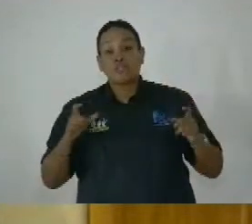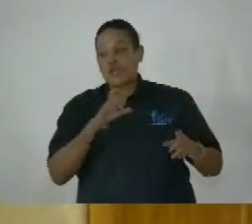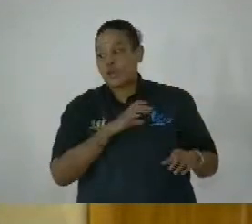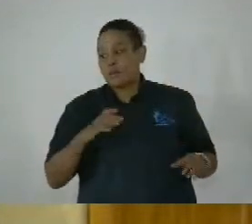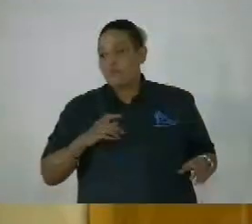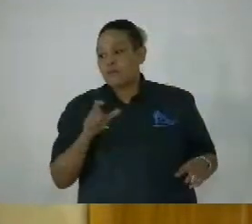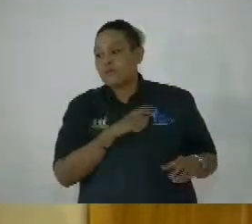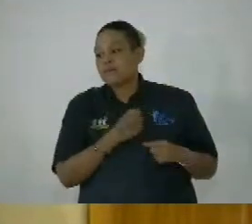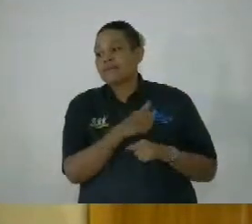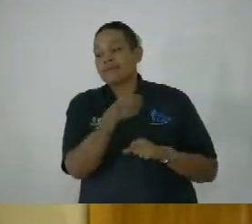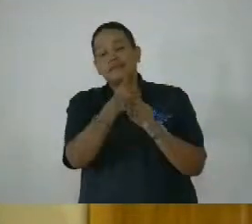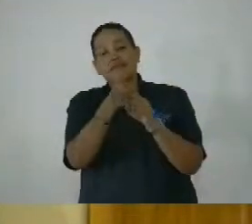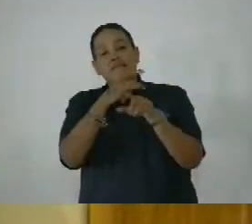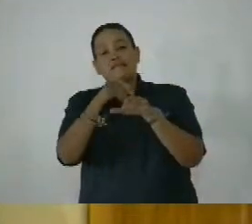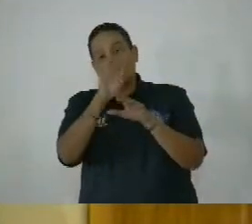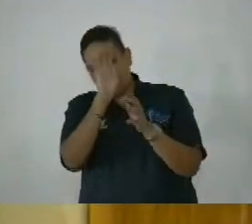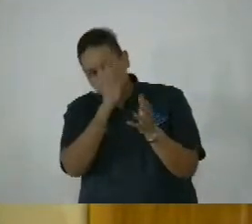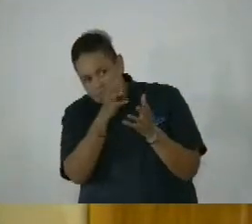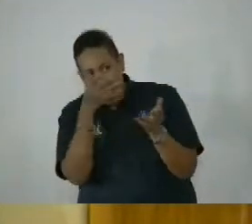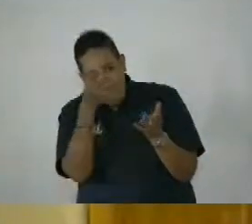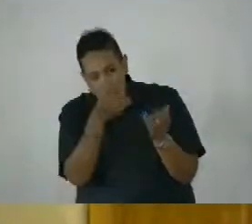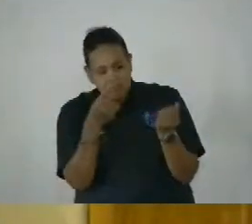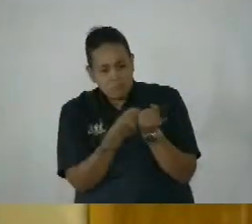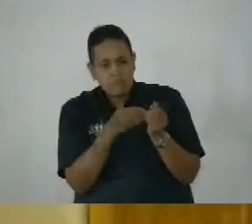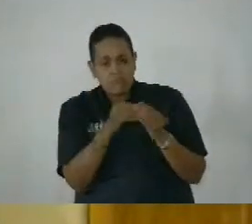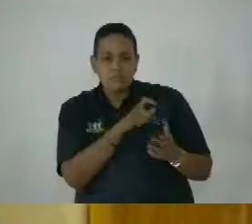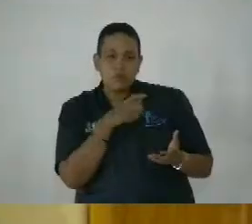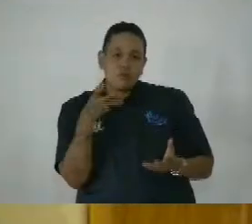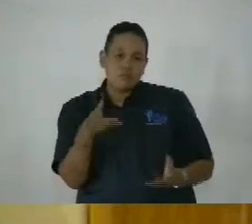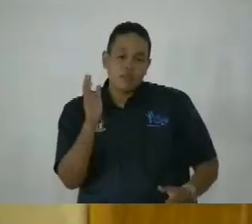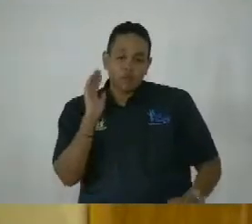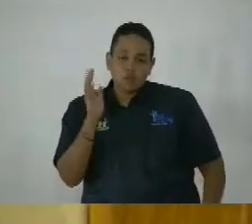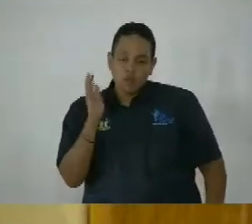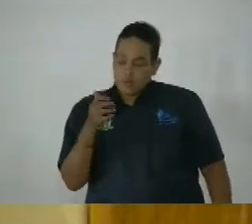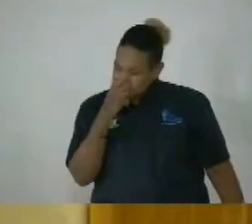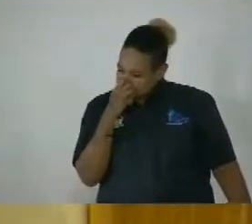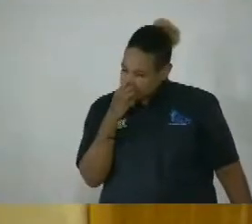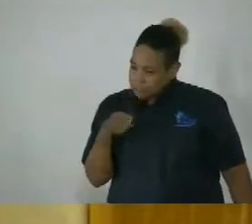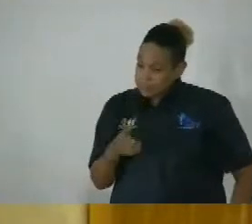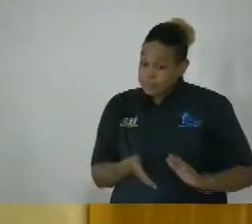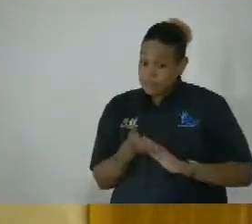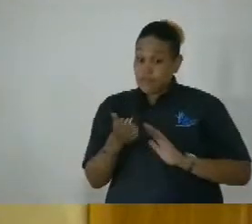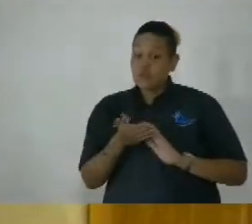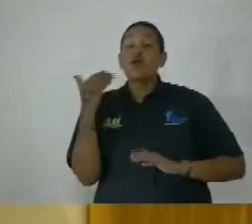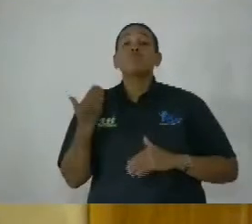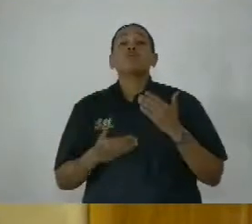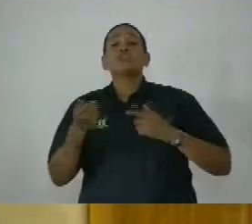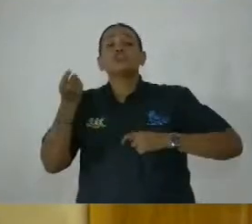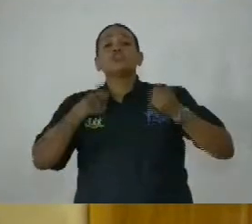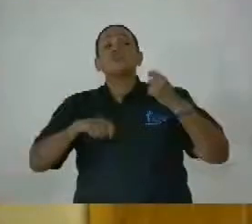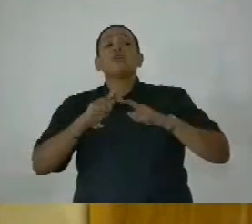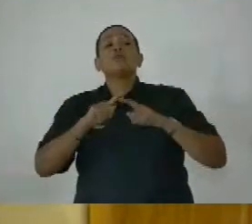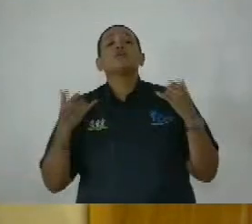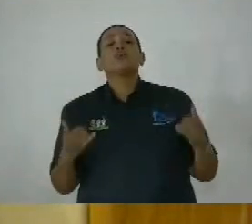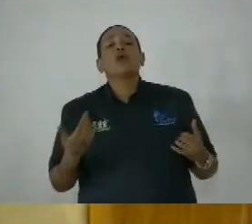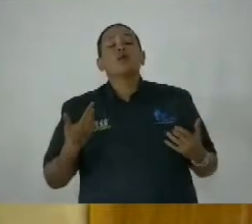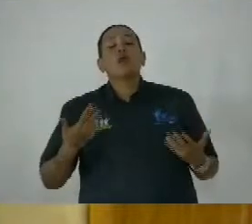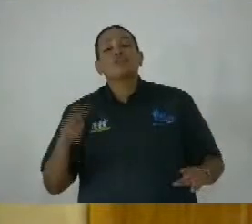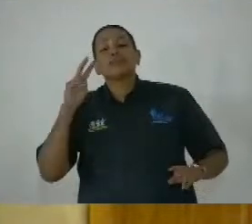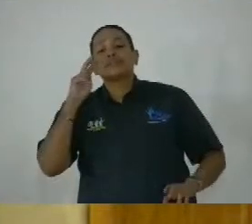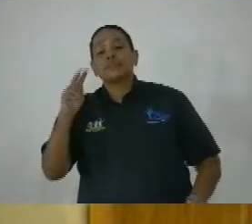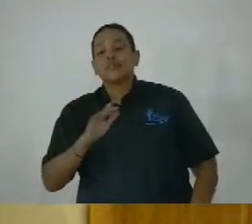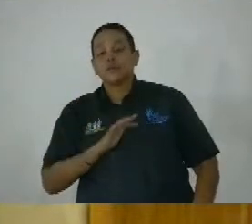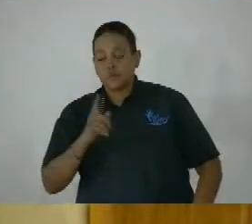make themselves available, they will deal with it within the force. This is an ongoing process to transform, but today we are already seeing